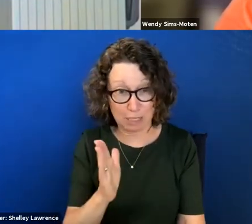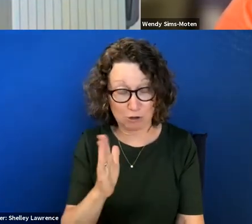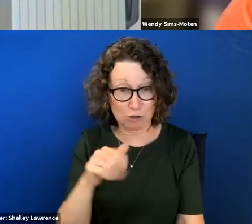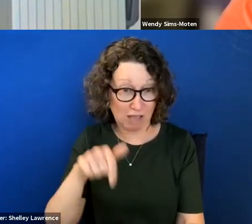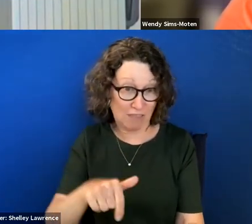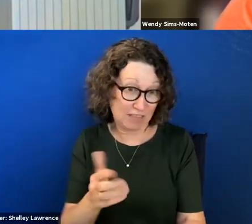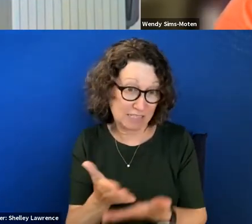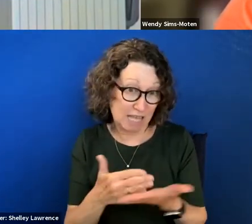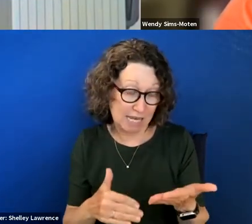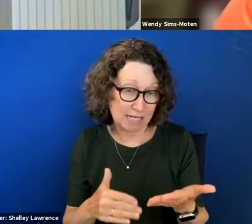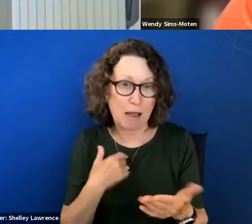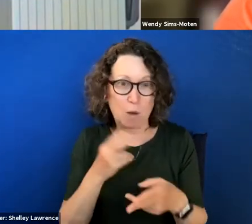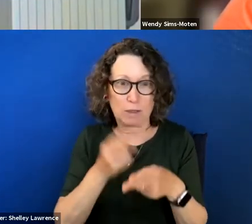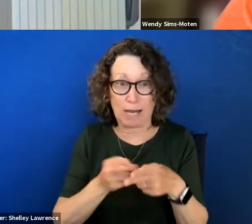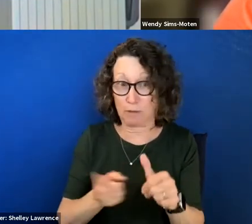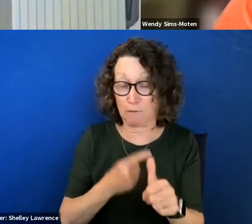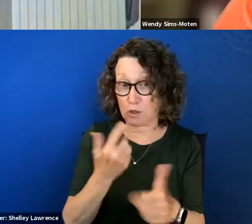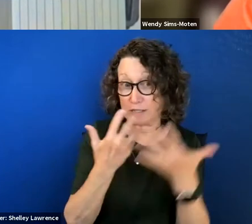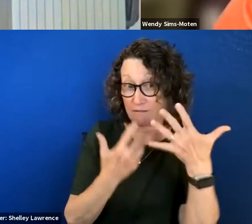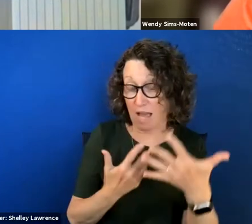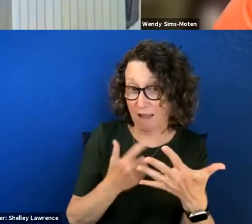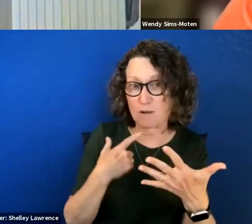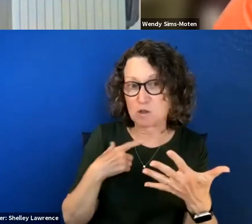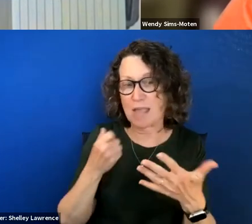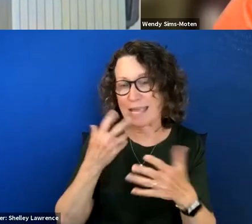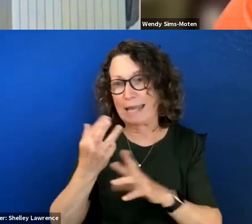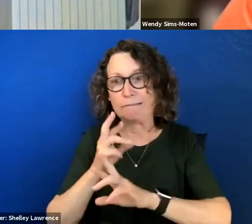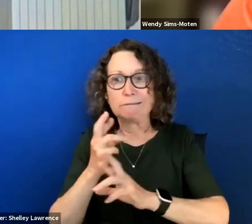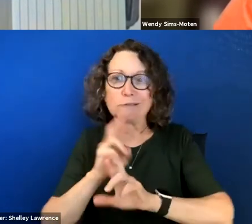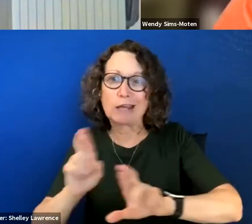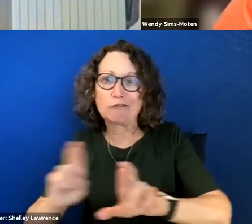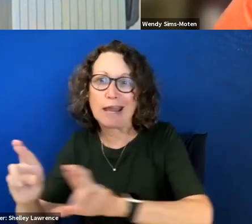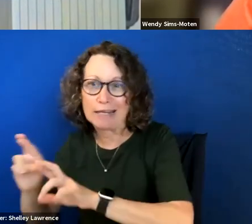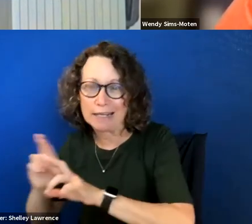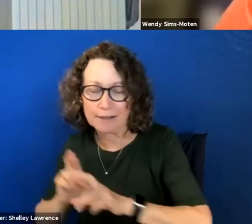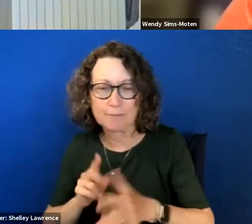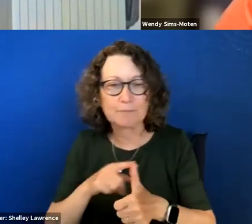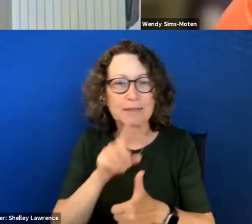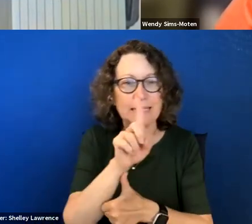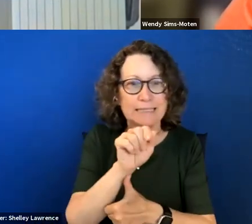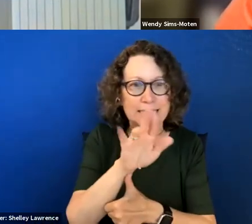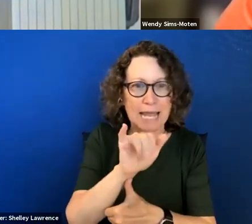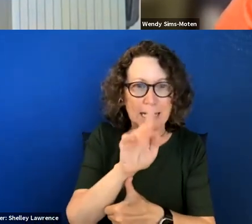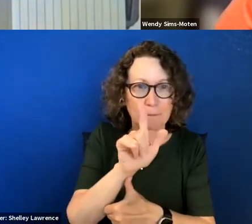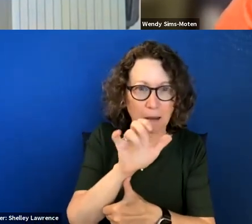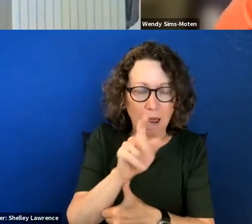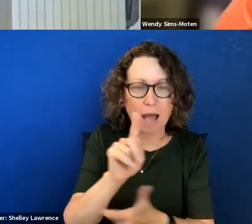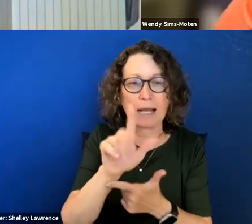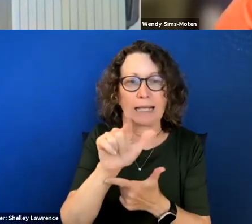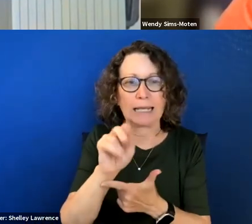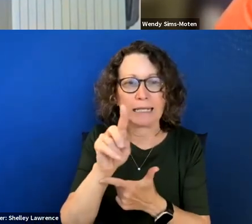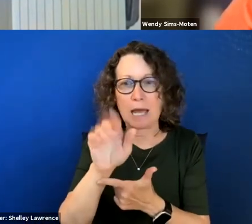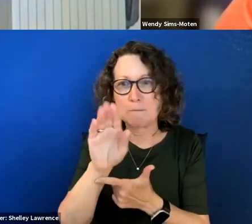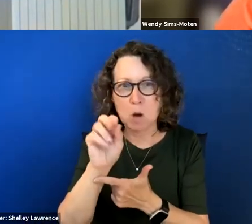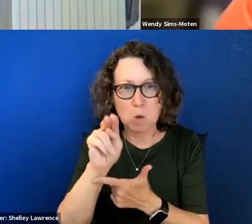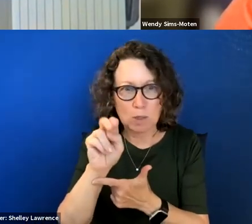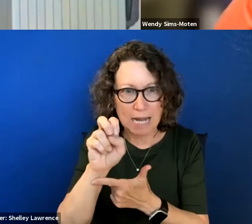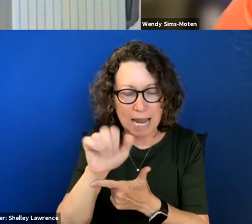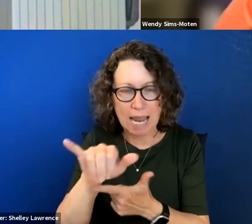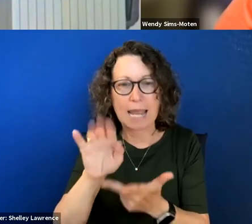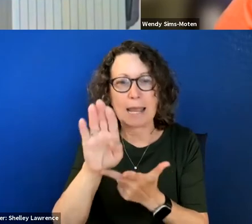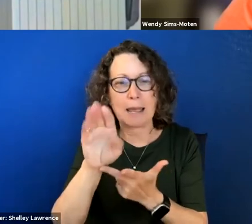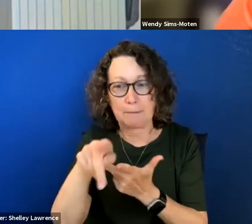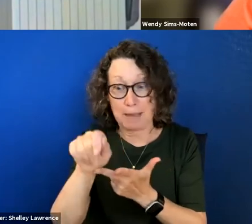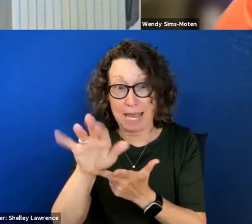item. I will name the first five so they can be getting ready. Danny Blunk, Linda Bonet, Peggy